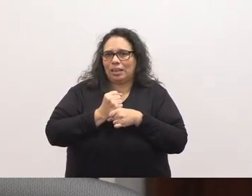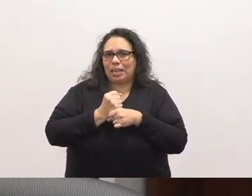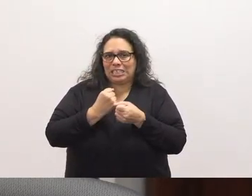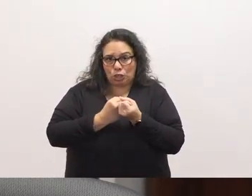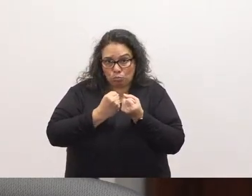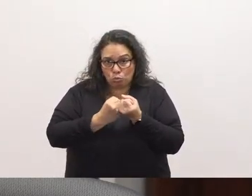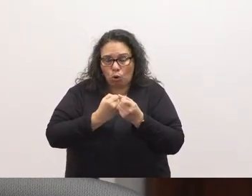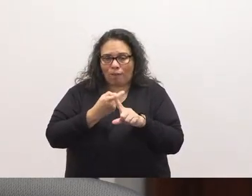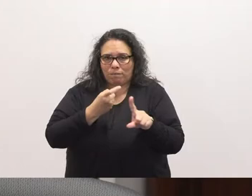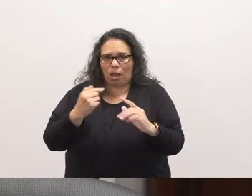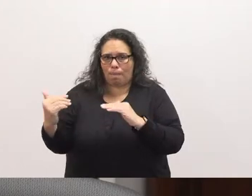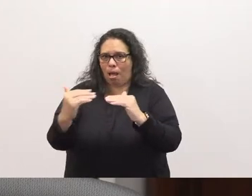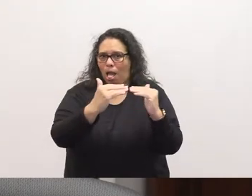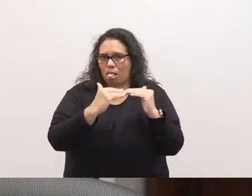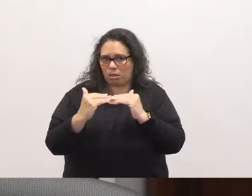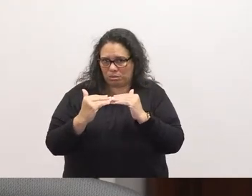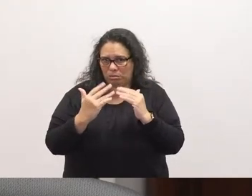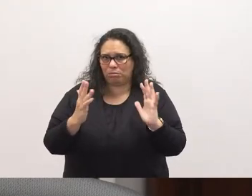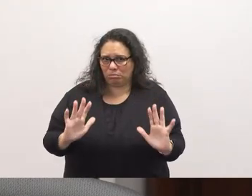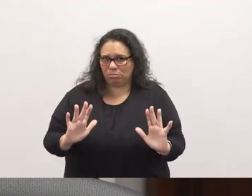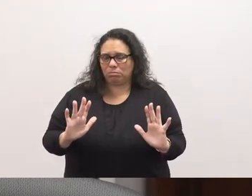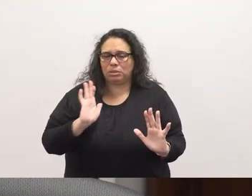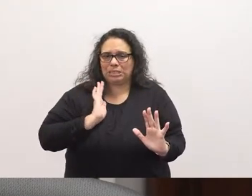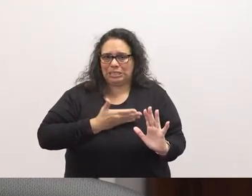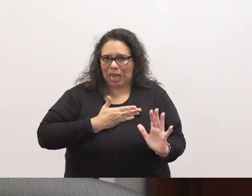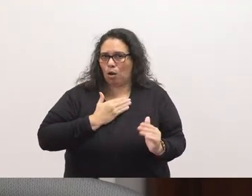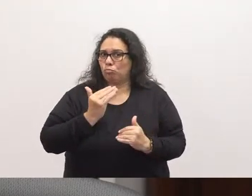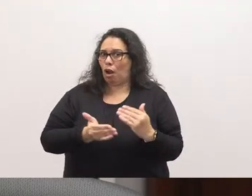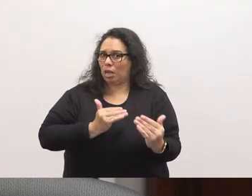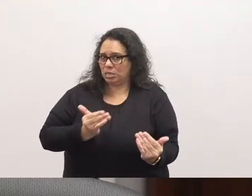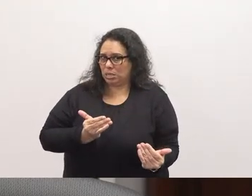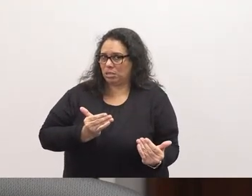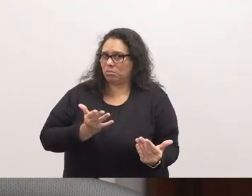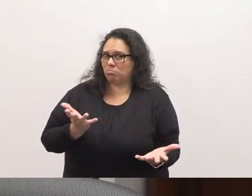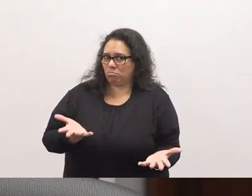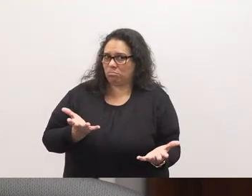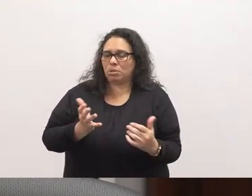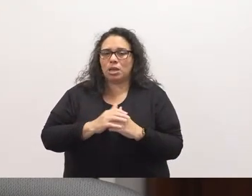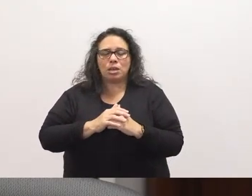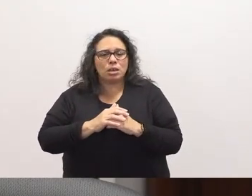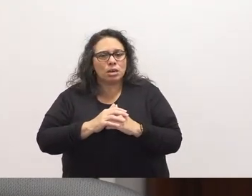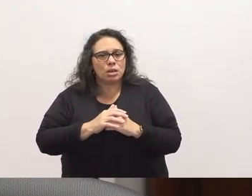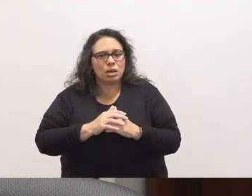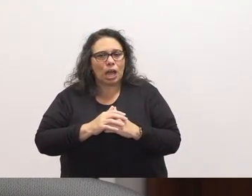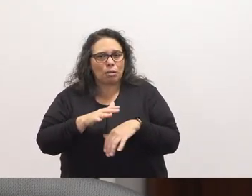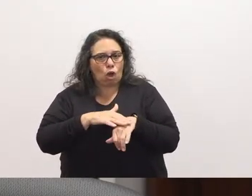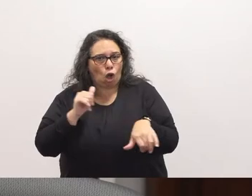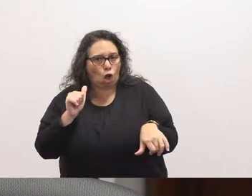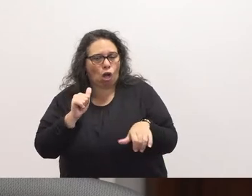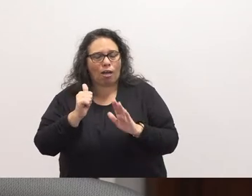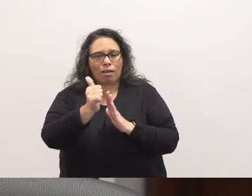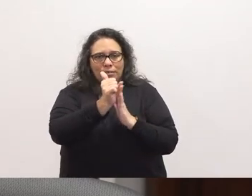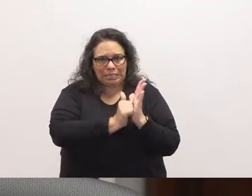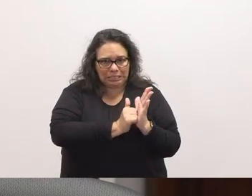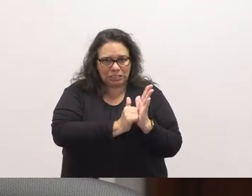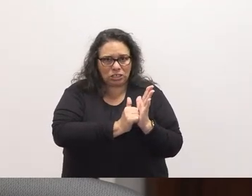support from my colleagues here, this is our process. That I can call for an agenda item,